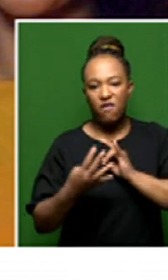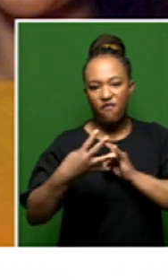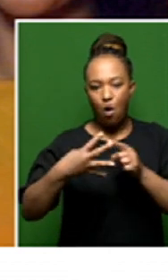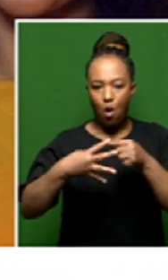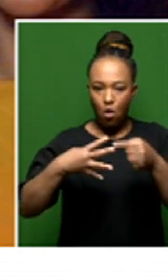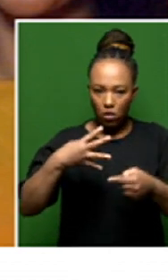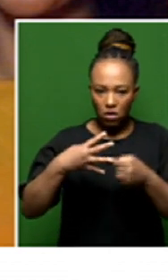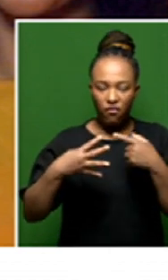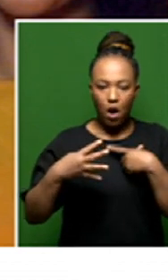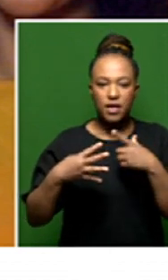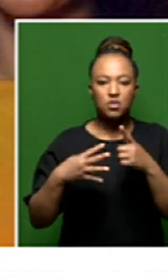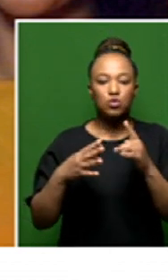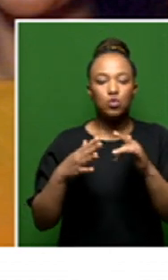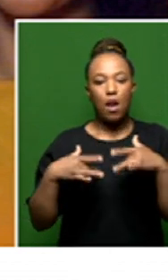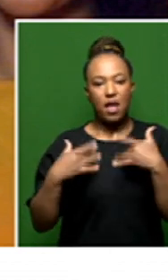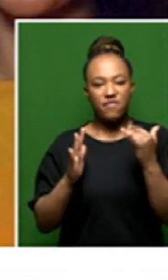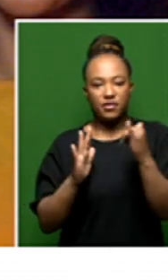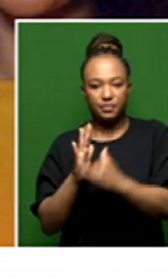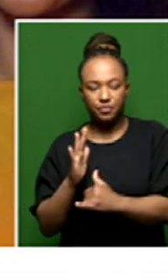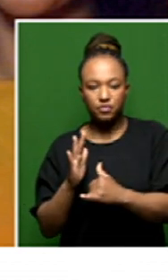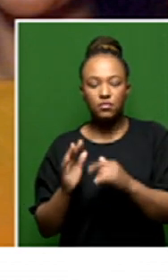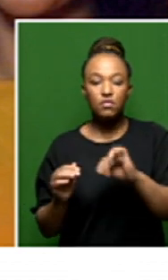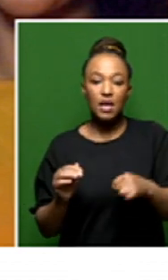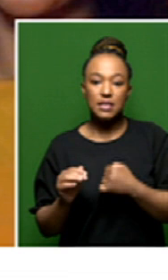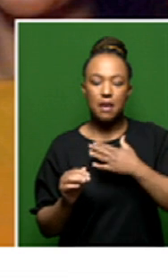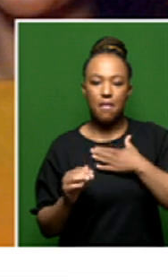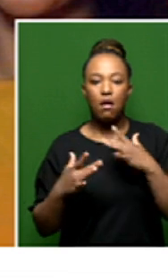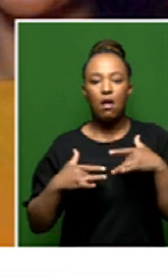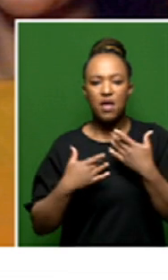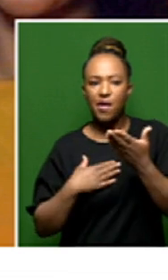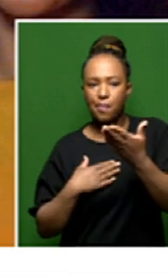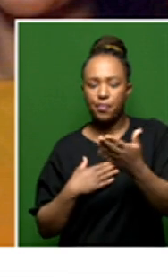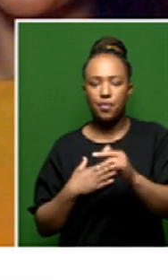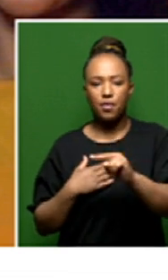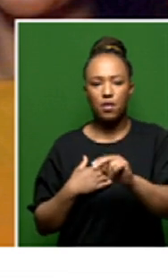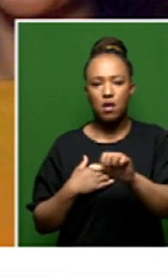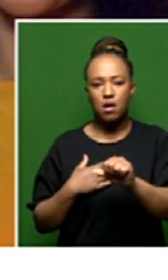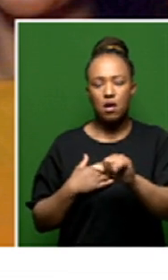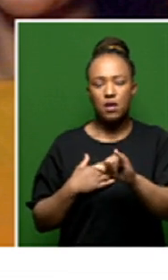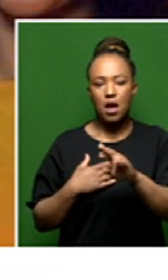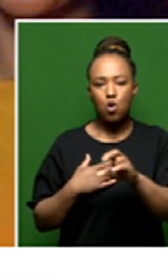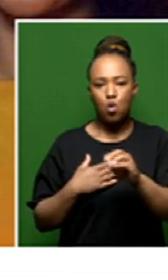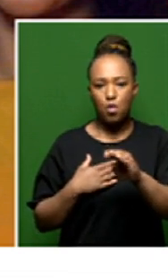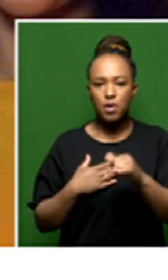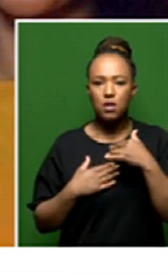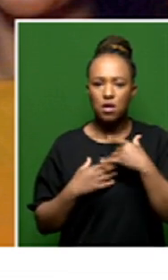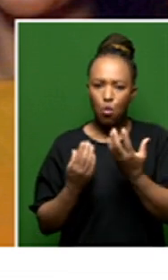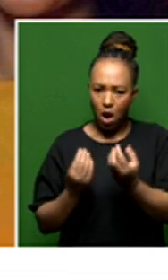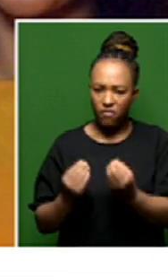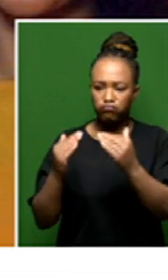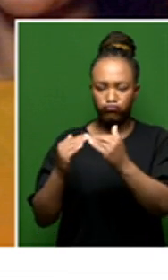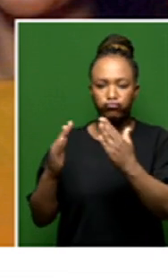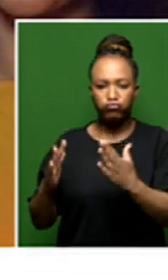for our quarantine. As I mentioned, my husband lives in Nairobi. We do have an apartment here with enough